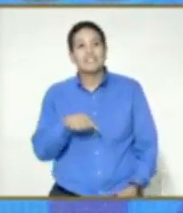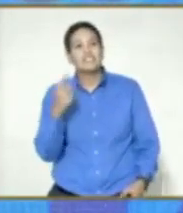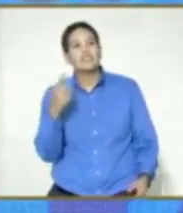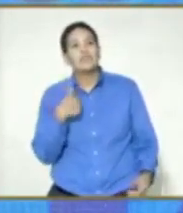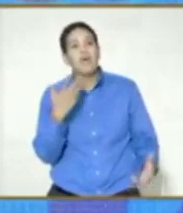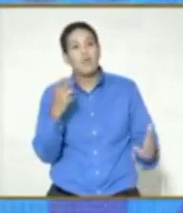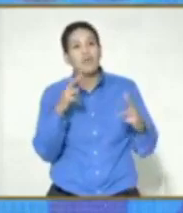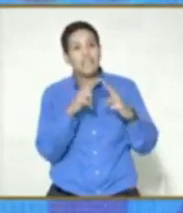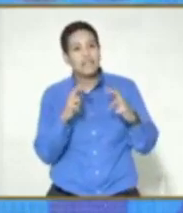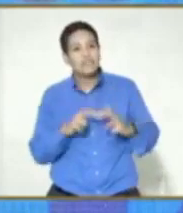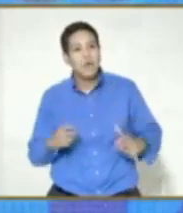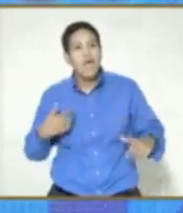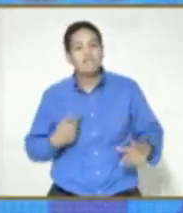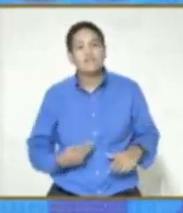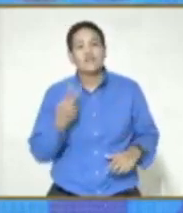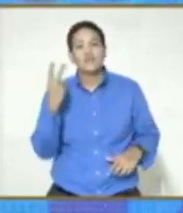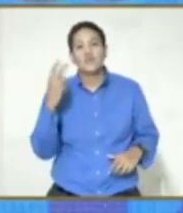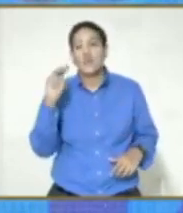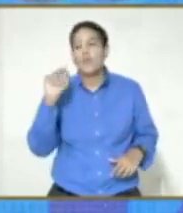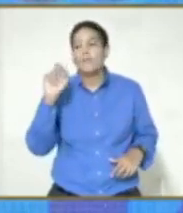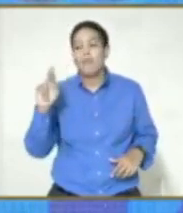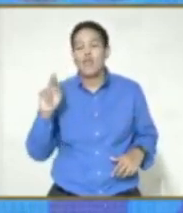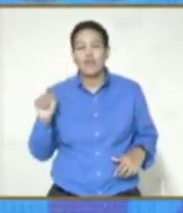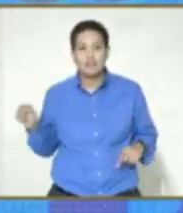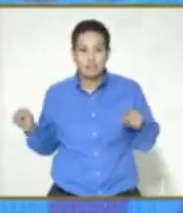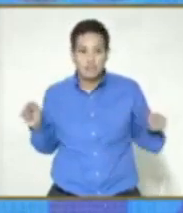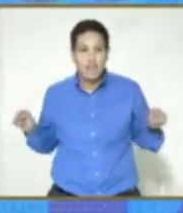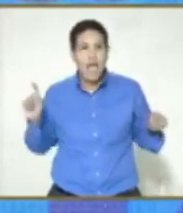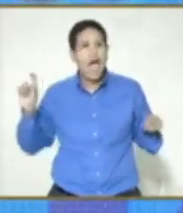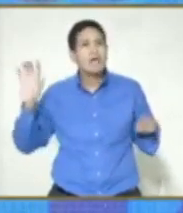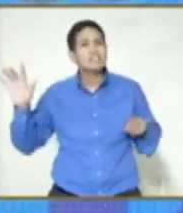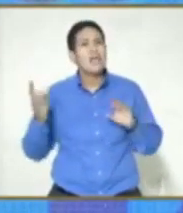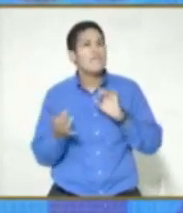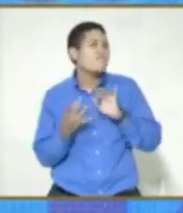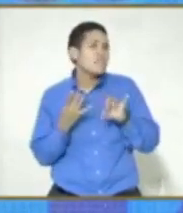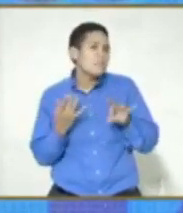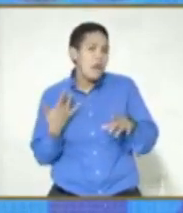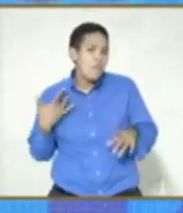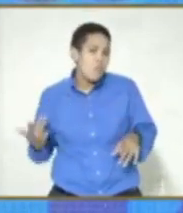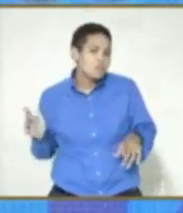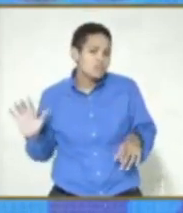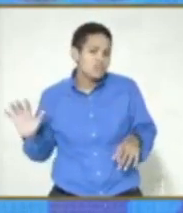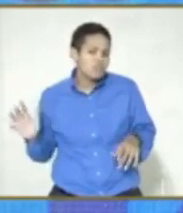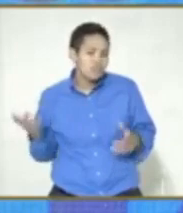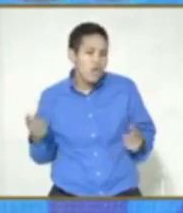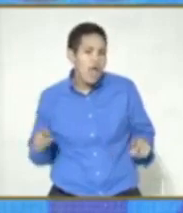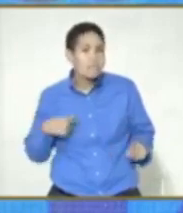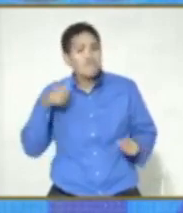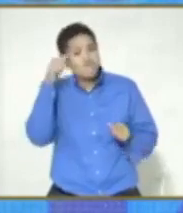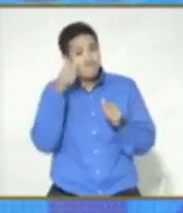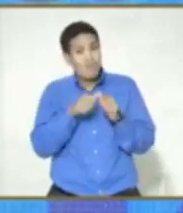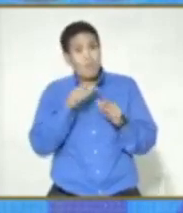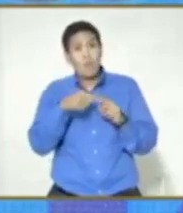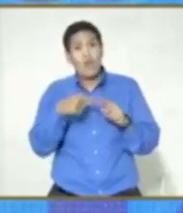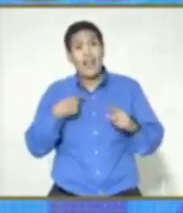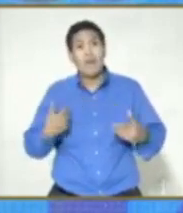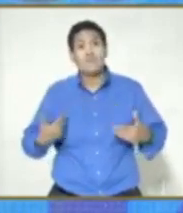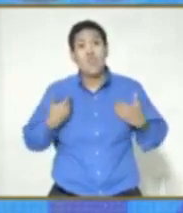two mayors here, and I'm going to ask to get their feedback on it. I remember when I was much